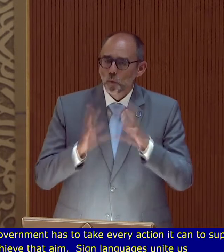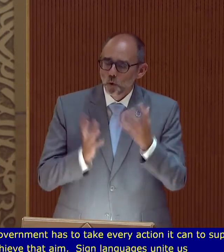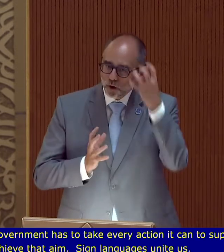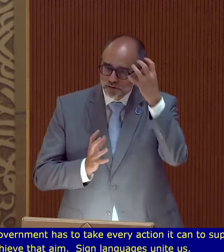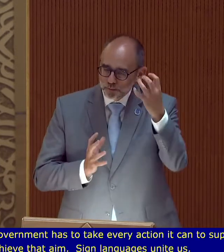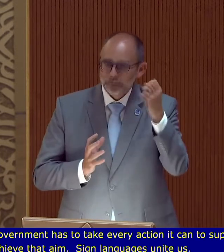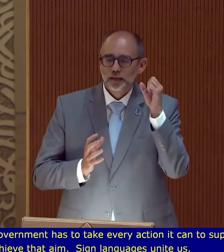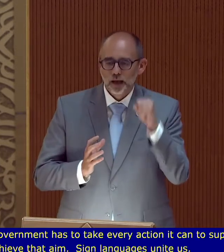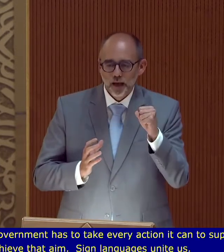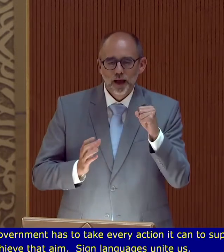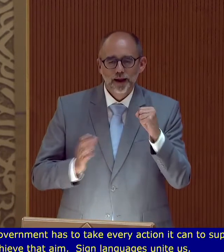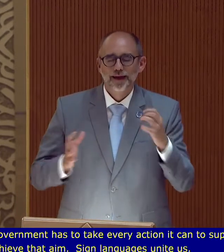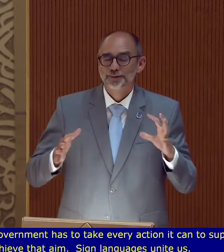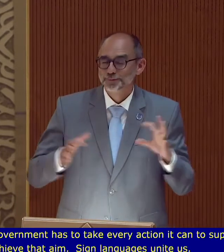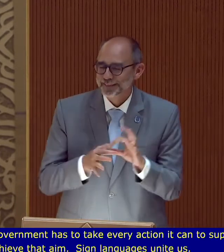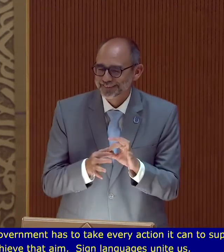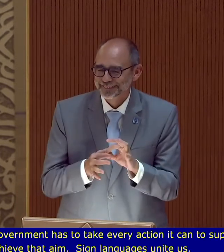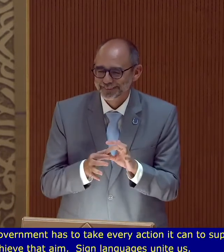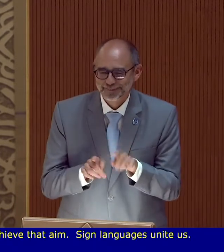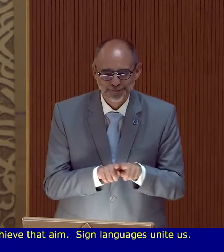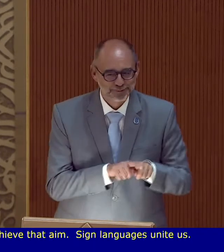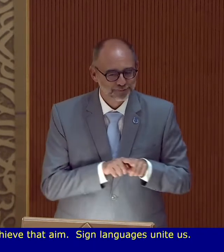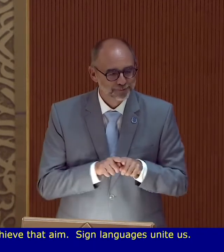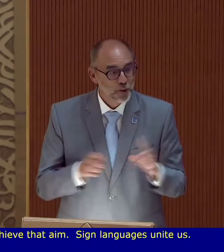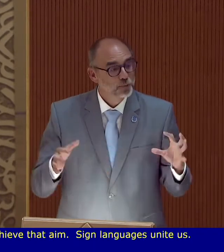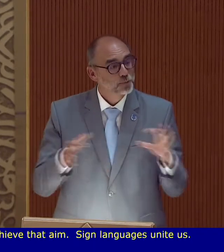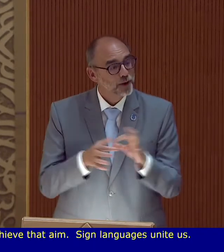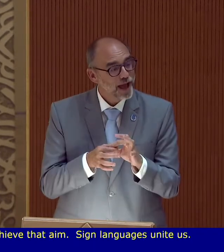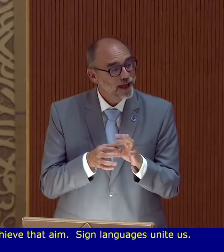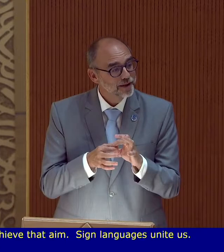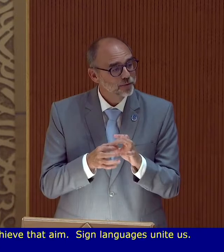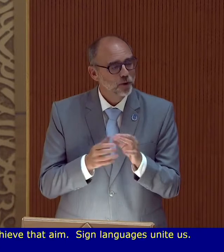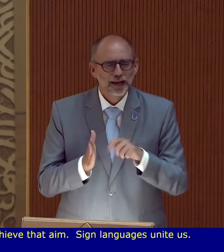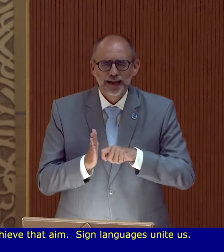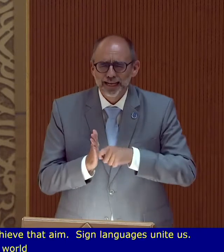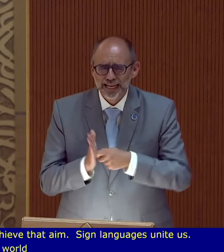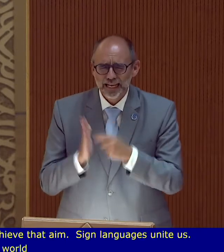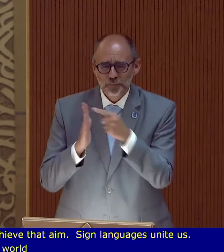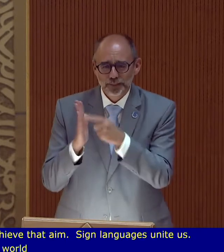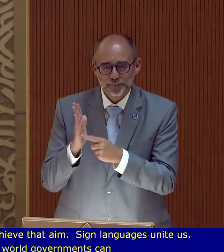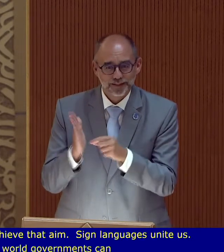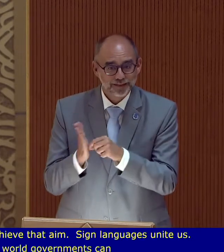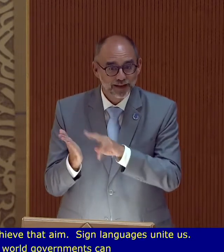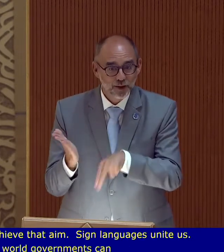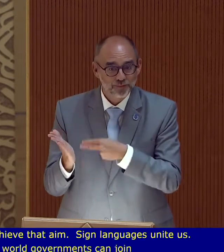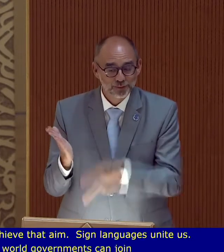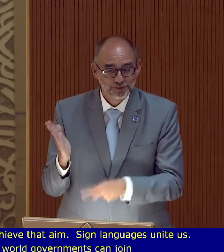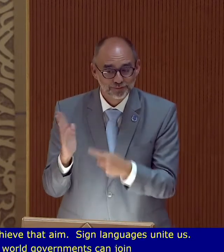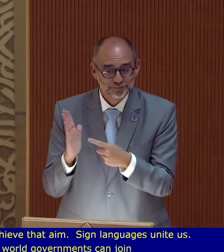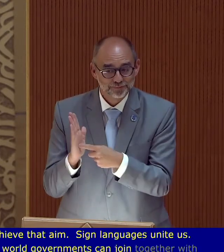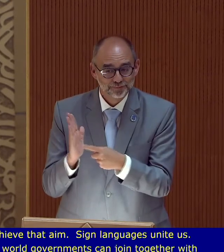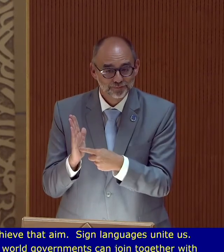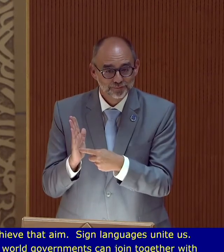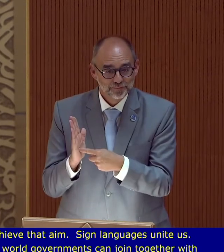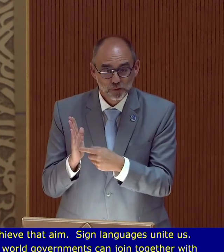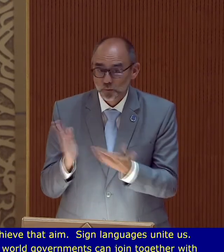Today, world governments can join together with us to support the